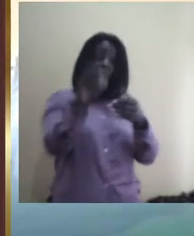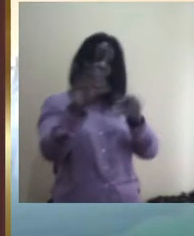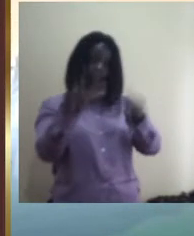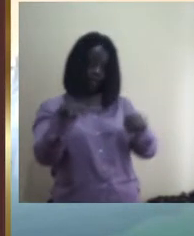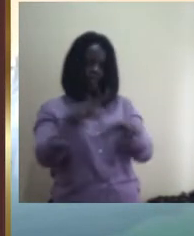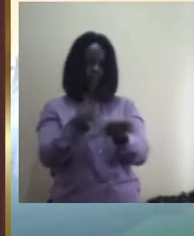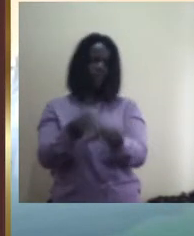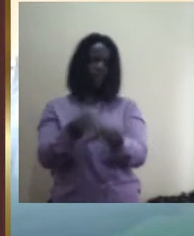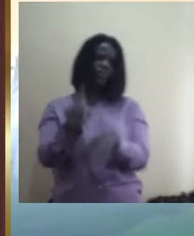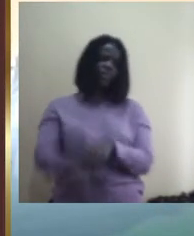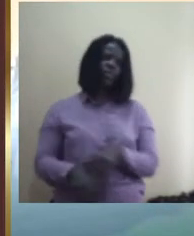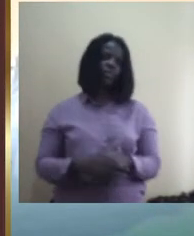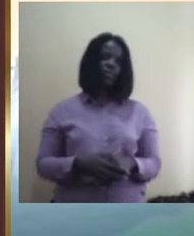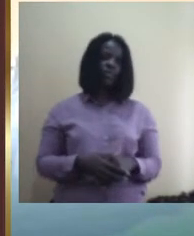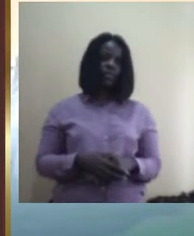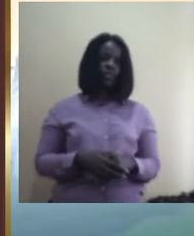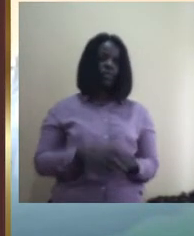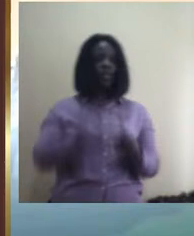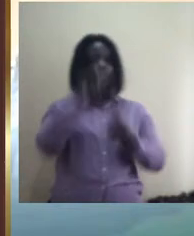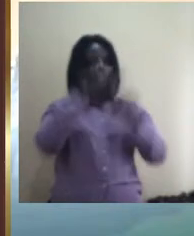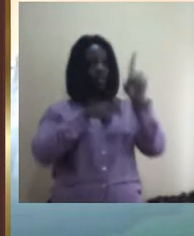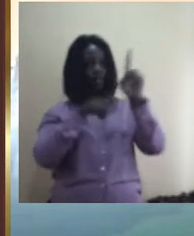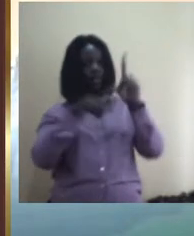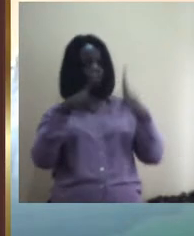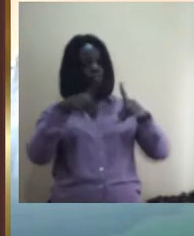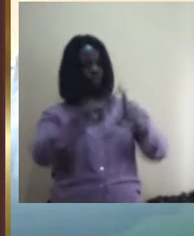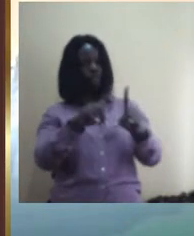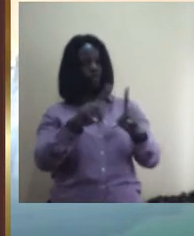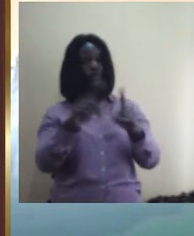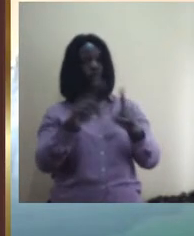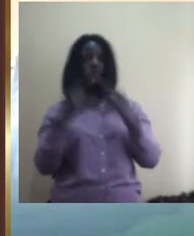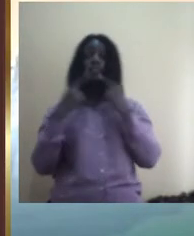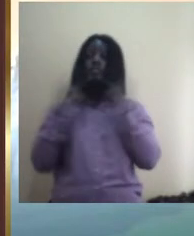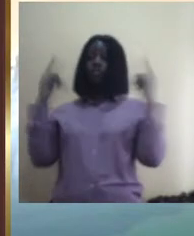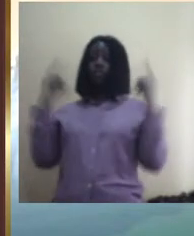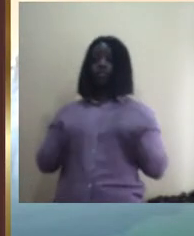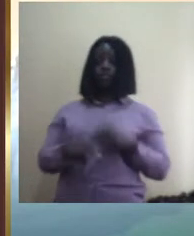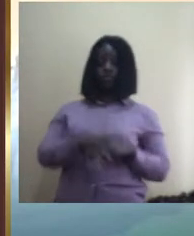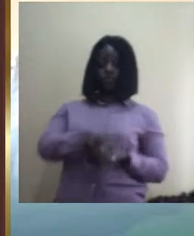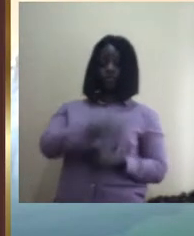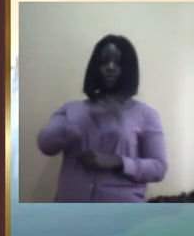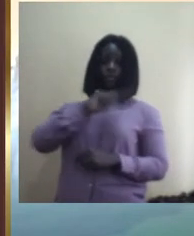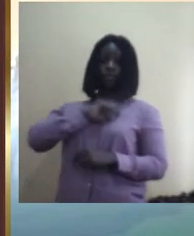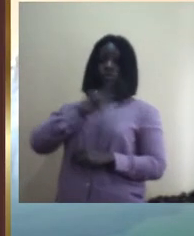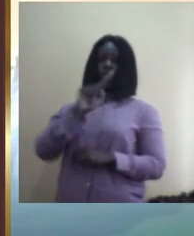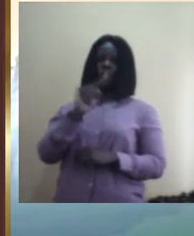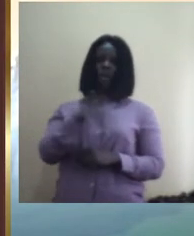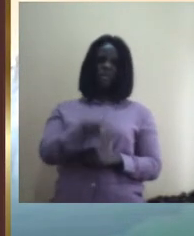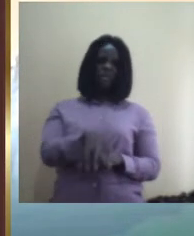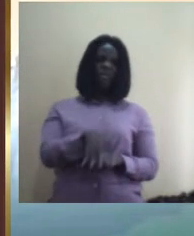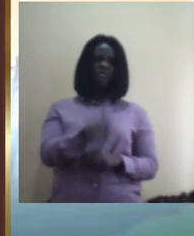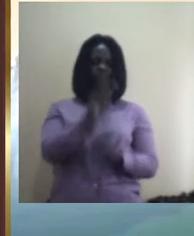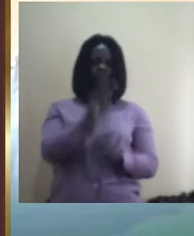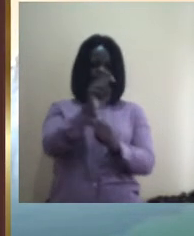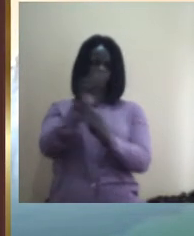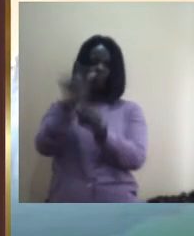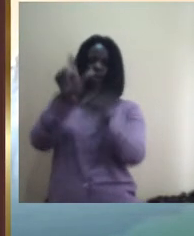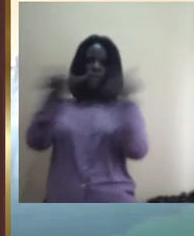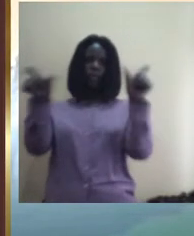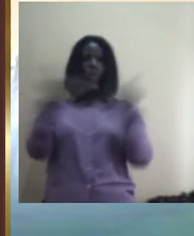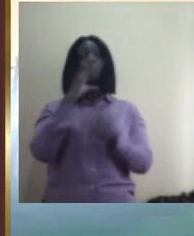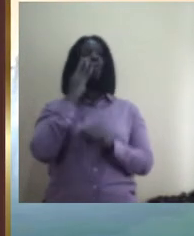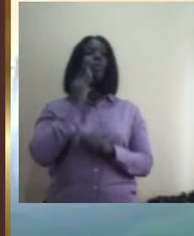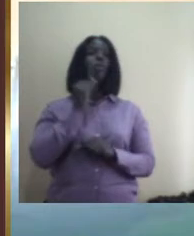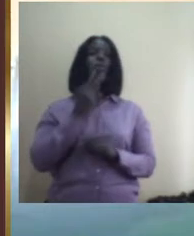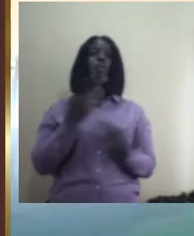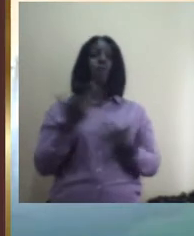2019. Honorable Chair, we are also proud to mention that KwaZulu-Natal is the only province that recognizes senior citizen